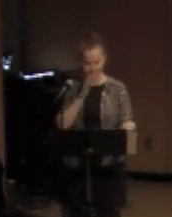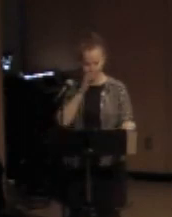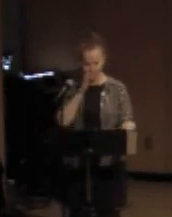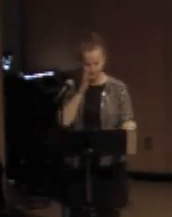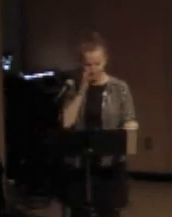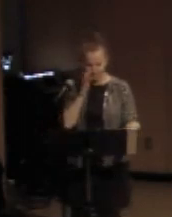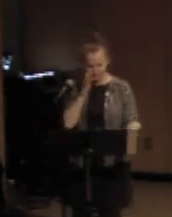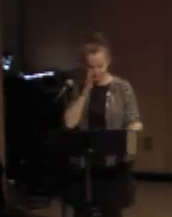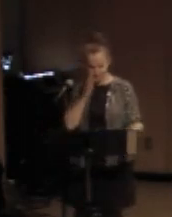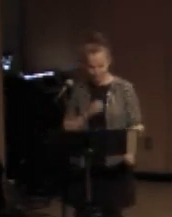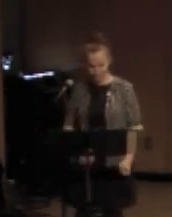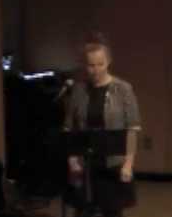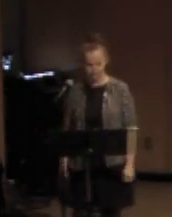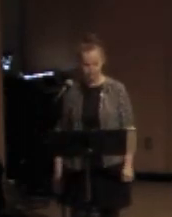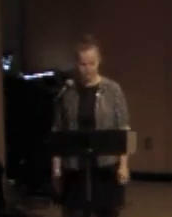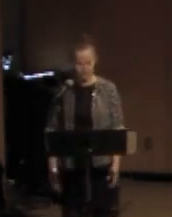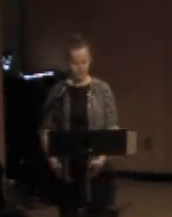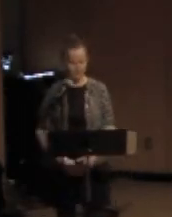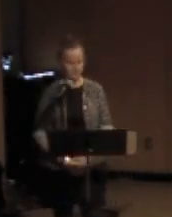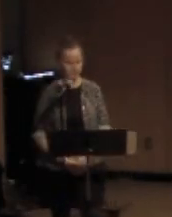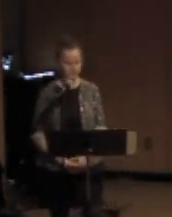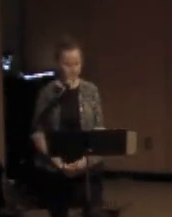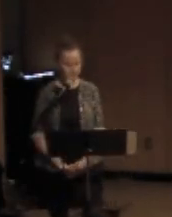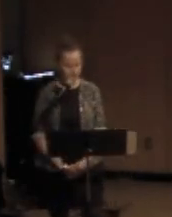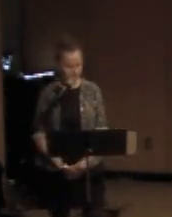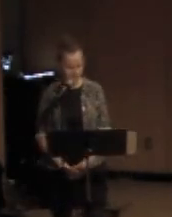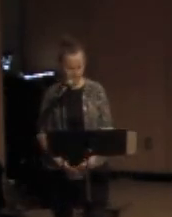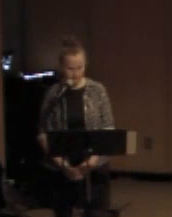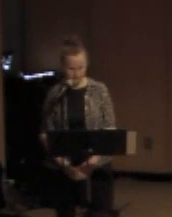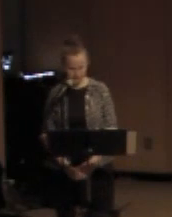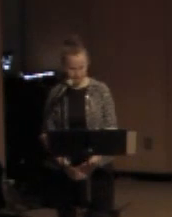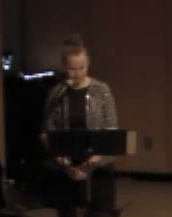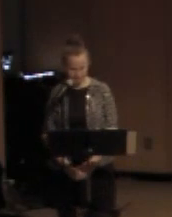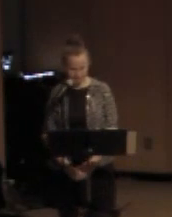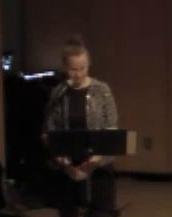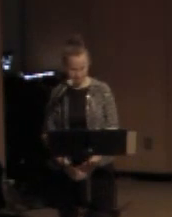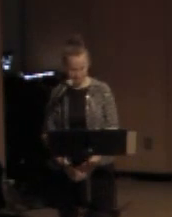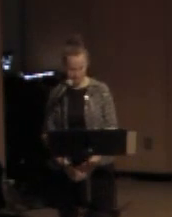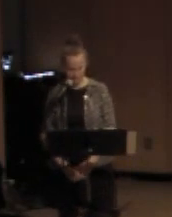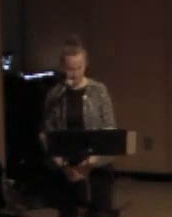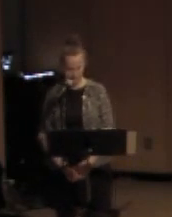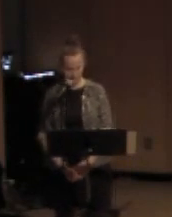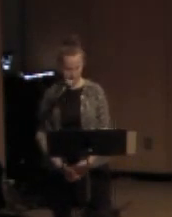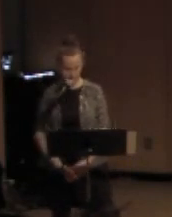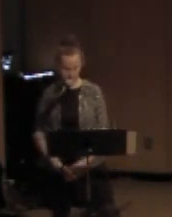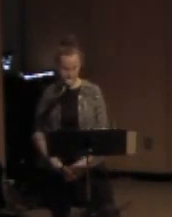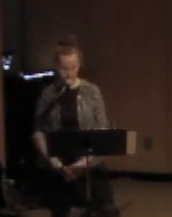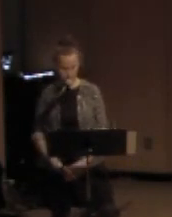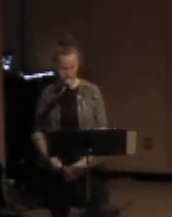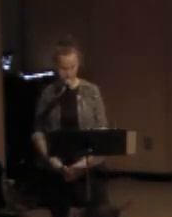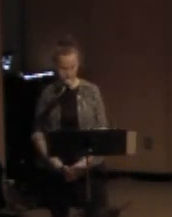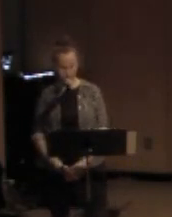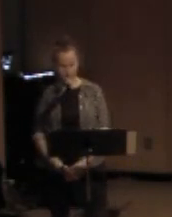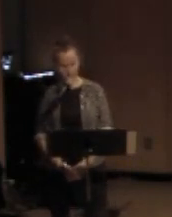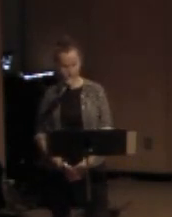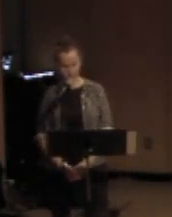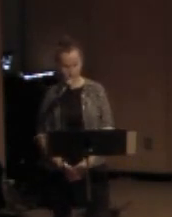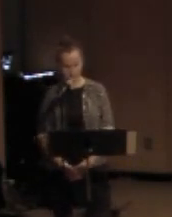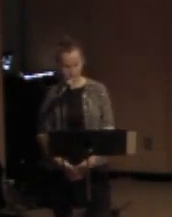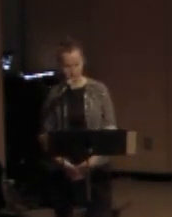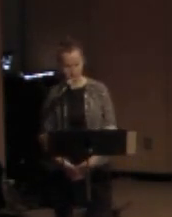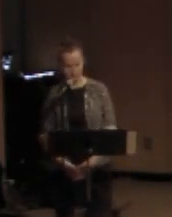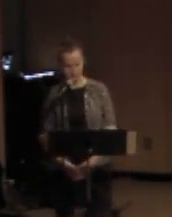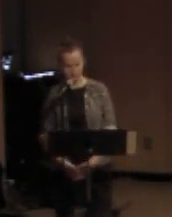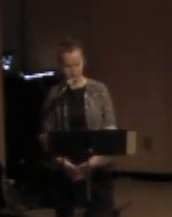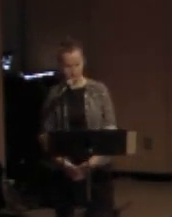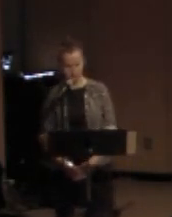right the young man goes after them the young woman goes and sits down in the easy chair opens her legs wide apart looks a little dejected the young